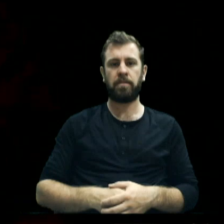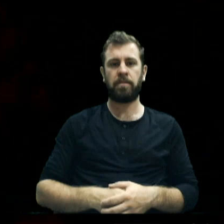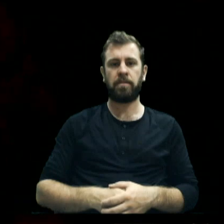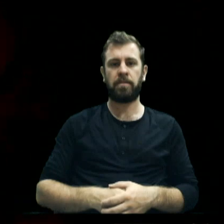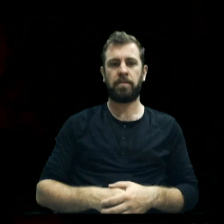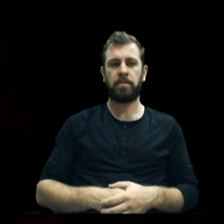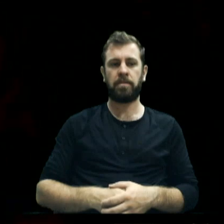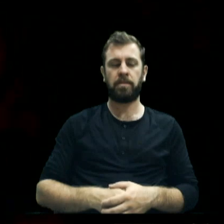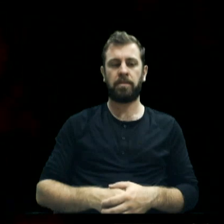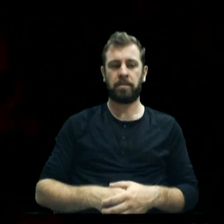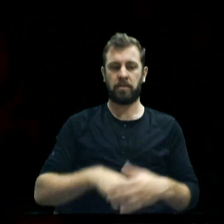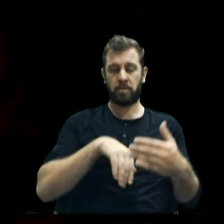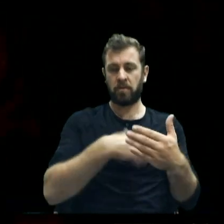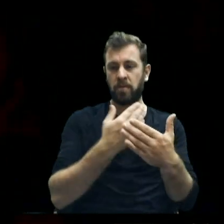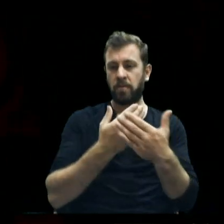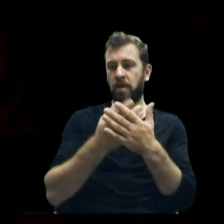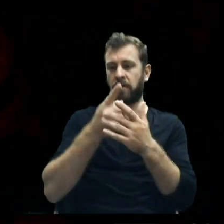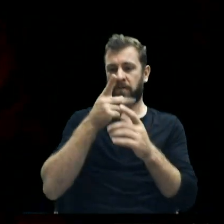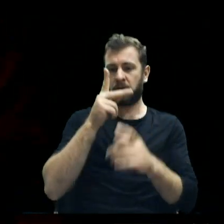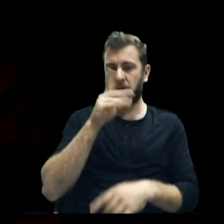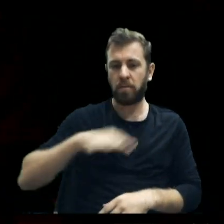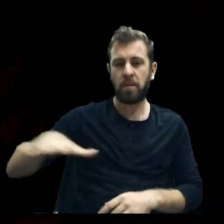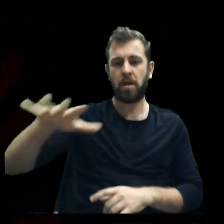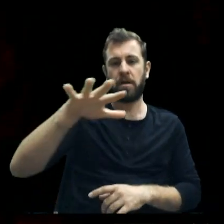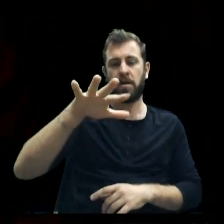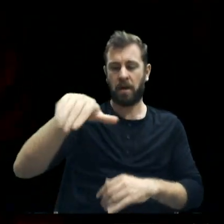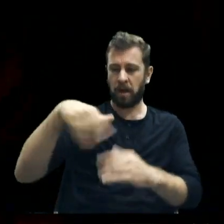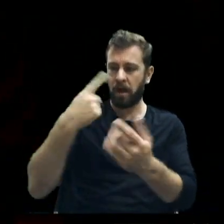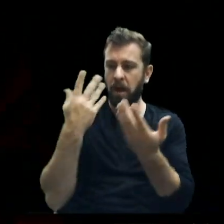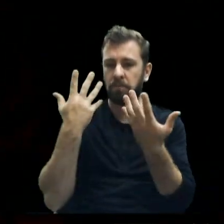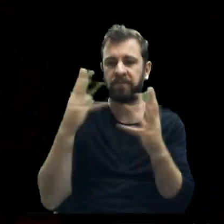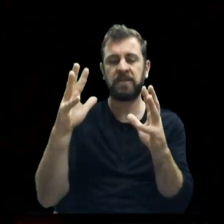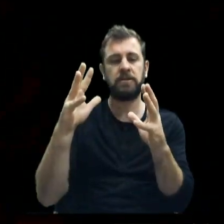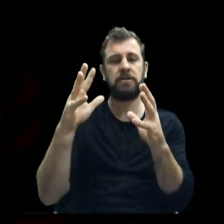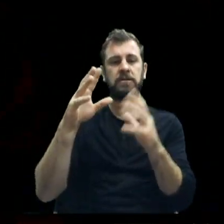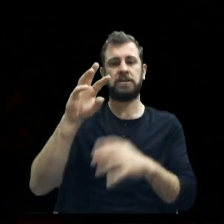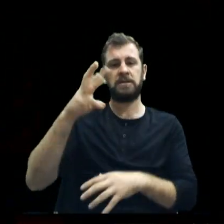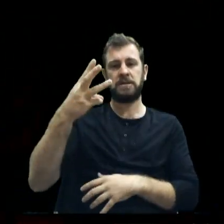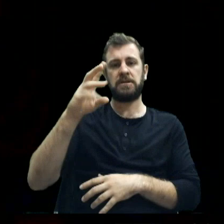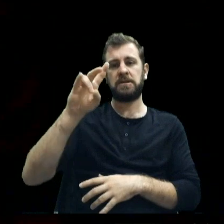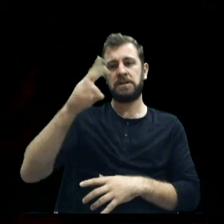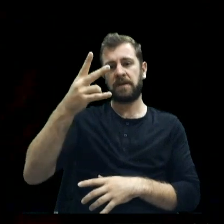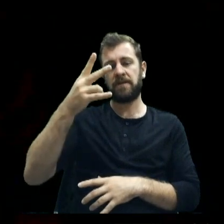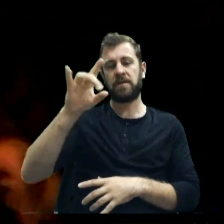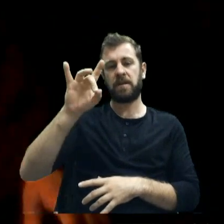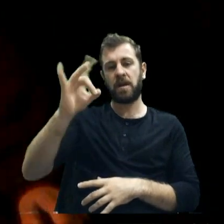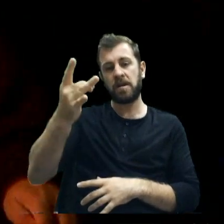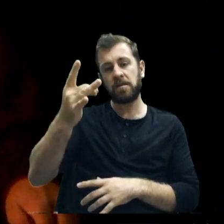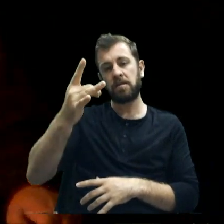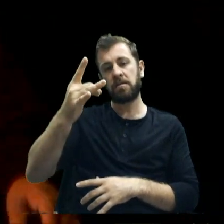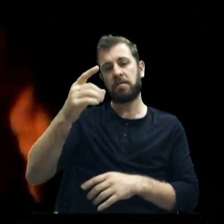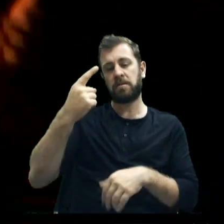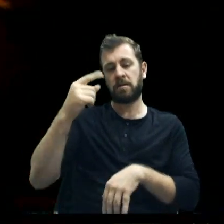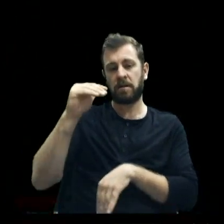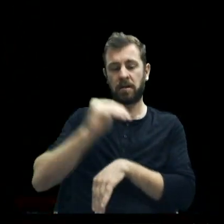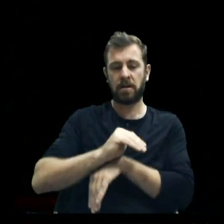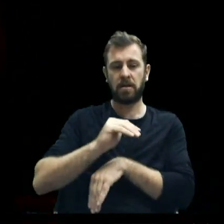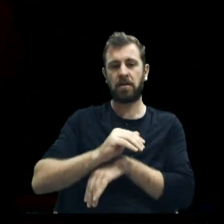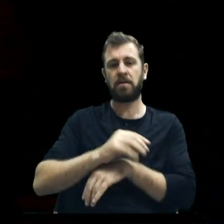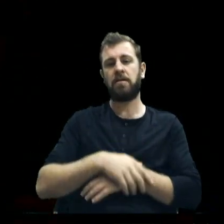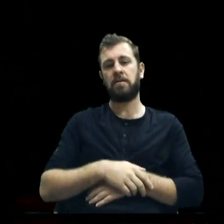Arrival in Karbala happens the 6th of Muharram, the 7th of Muharram, the 8th of Muharram. Bibi Zainab now is watching